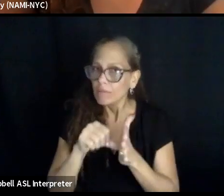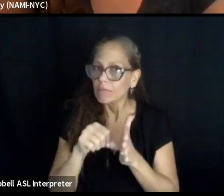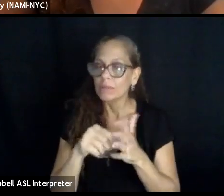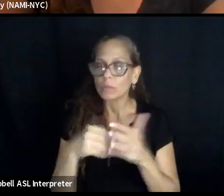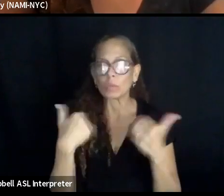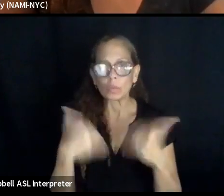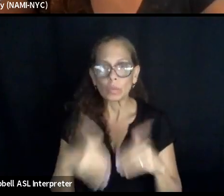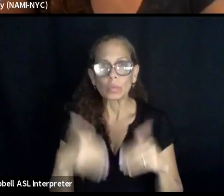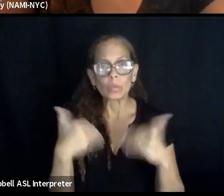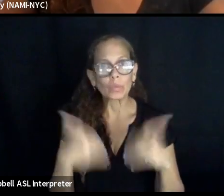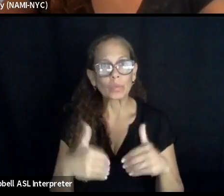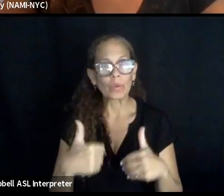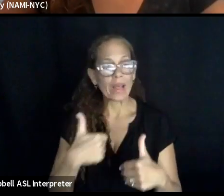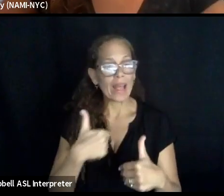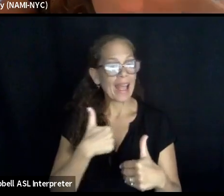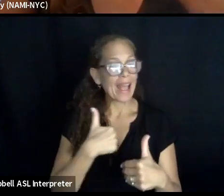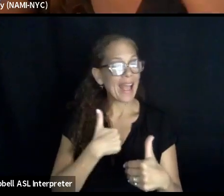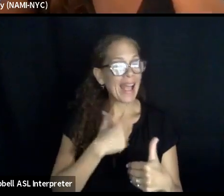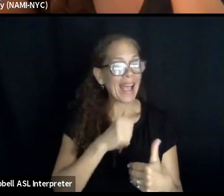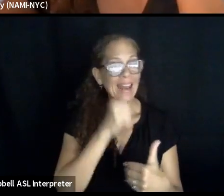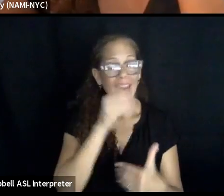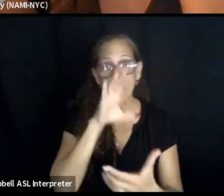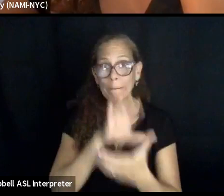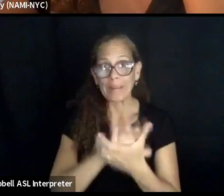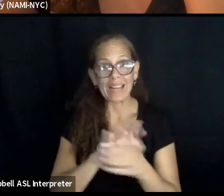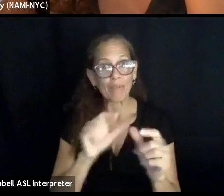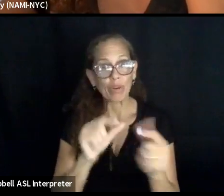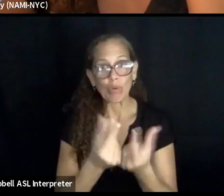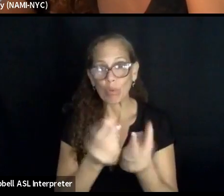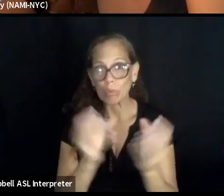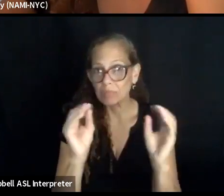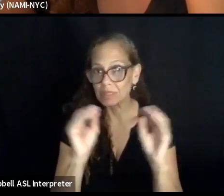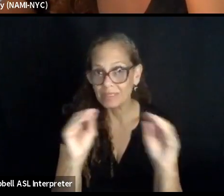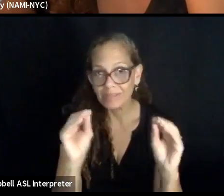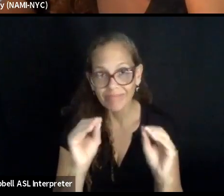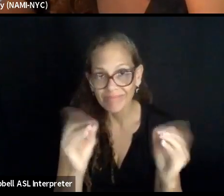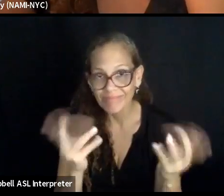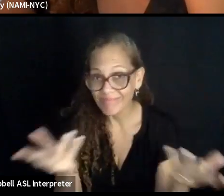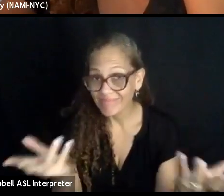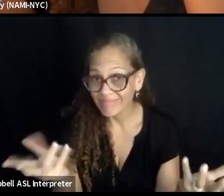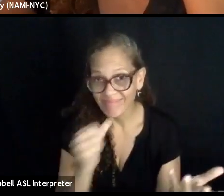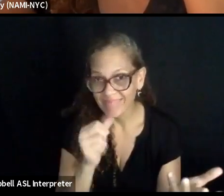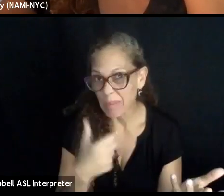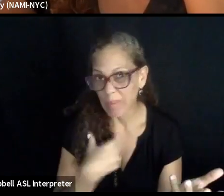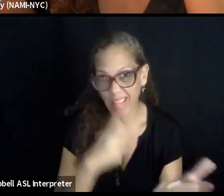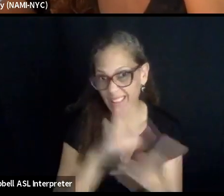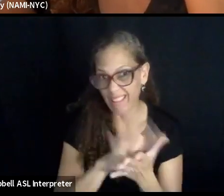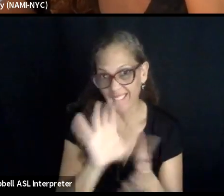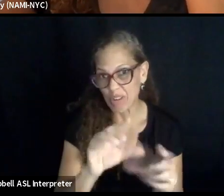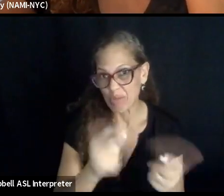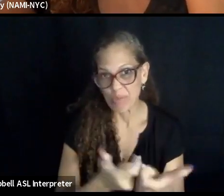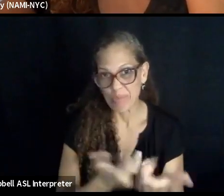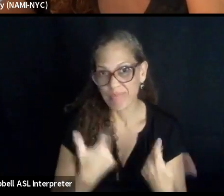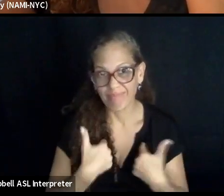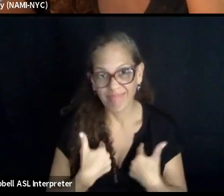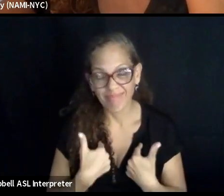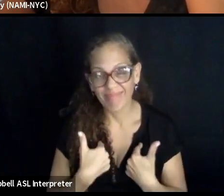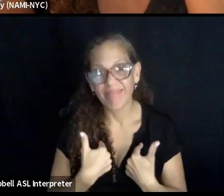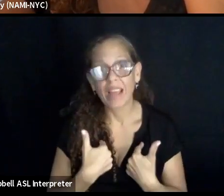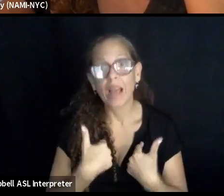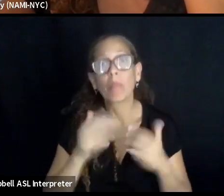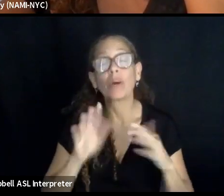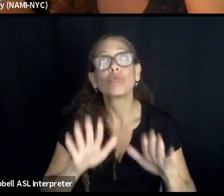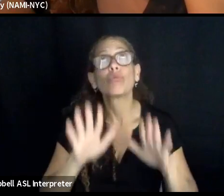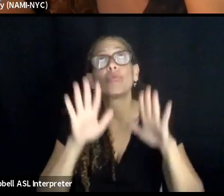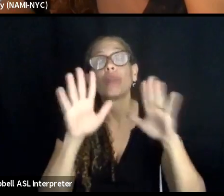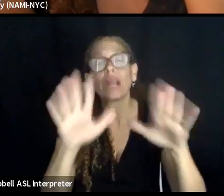was. I was not a believer in groups at all. And I can't say enough about how great the group